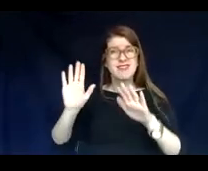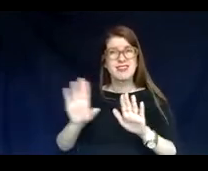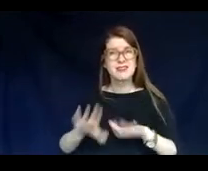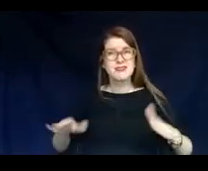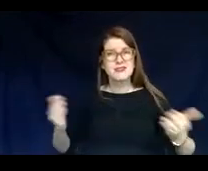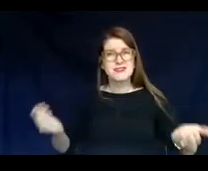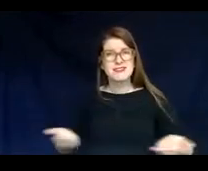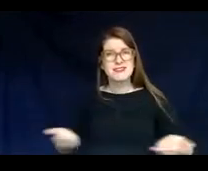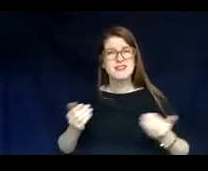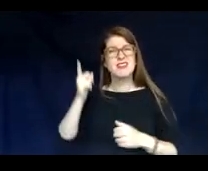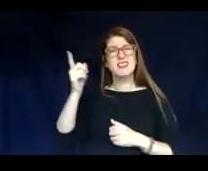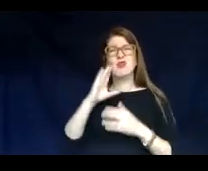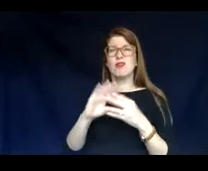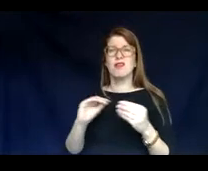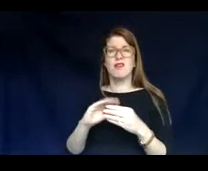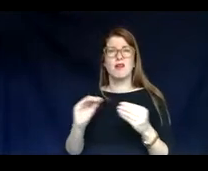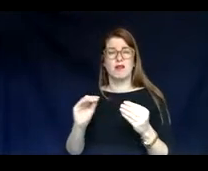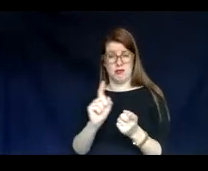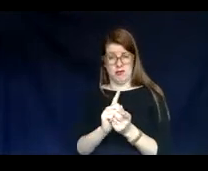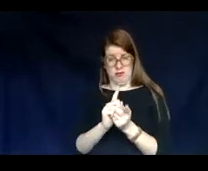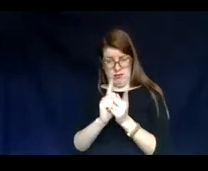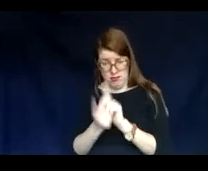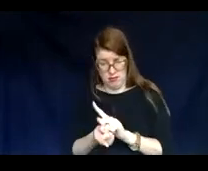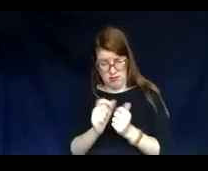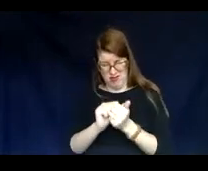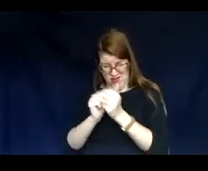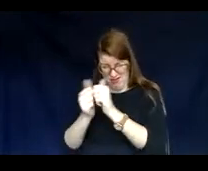And he will tell you that transformation